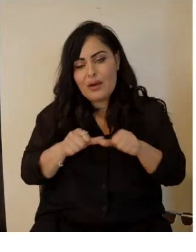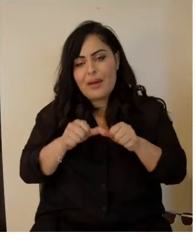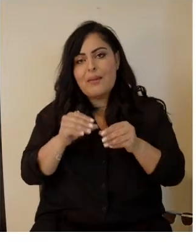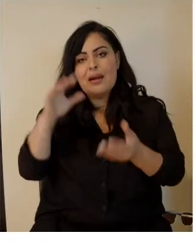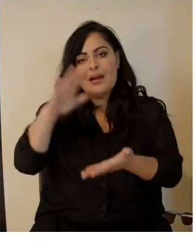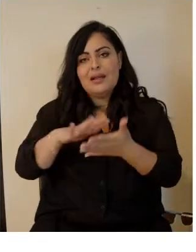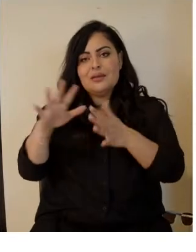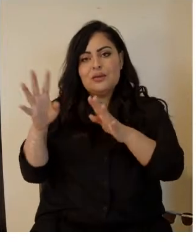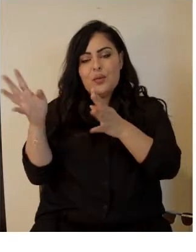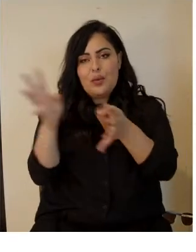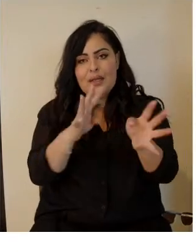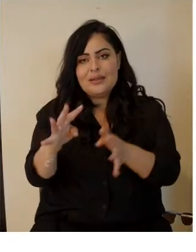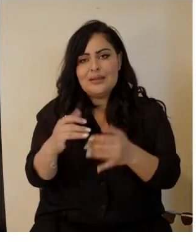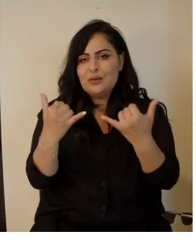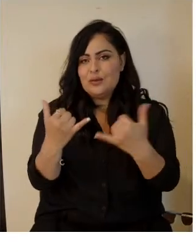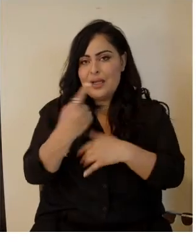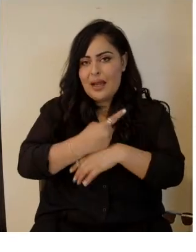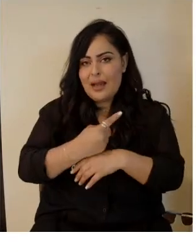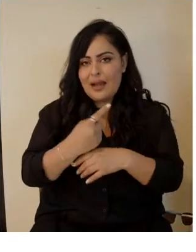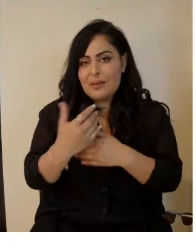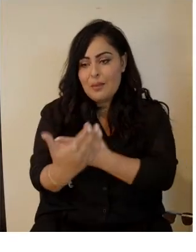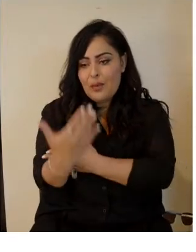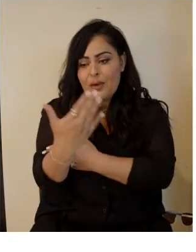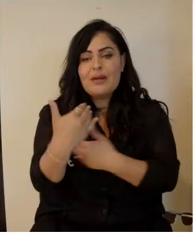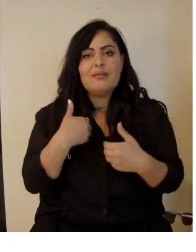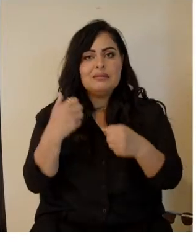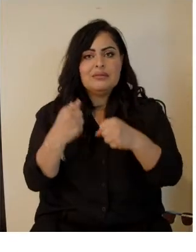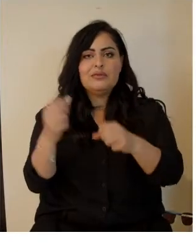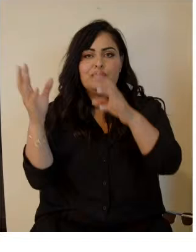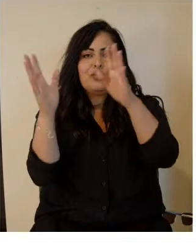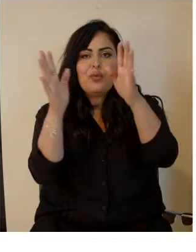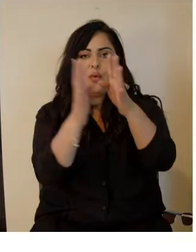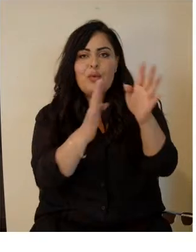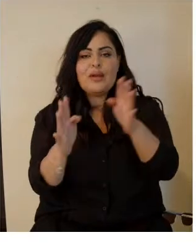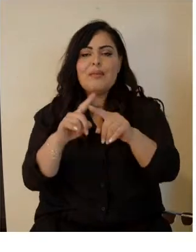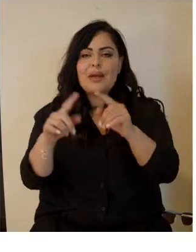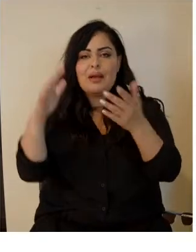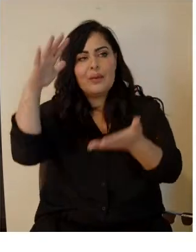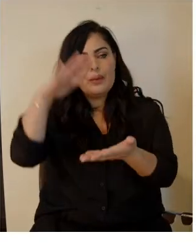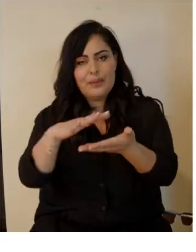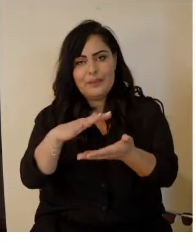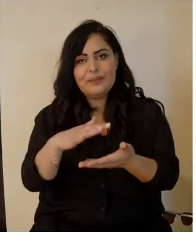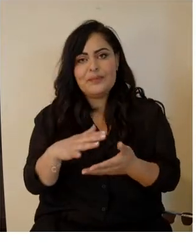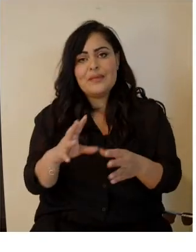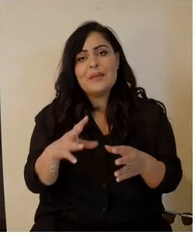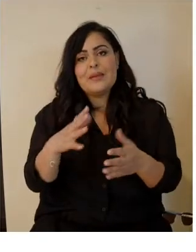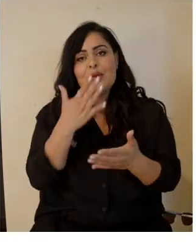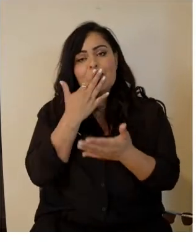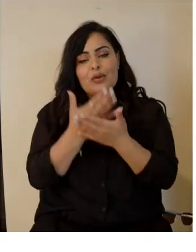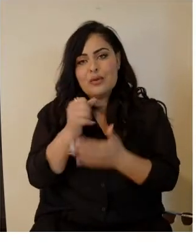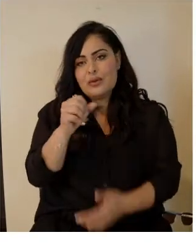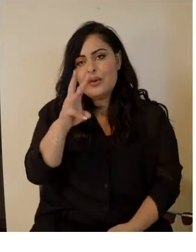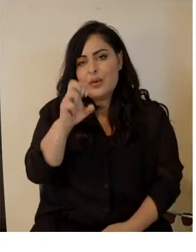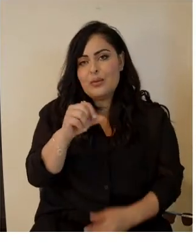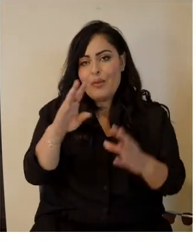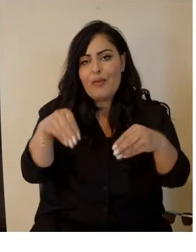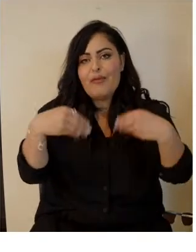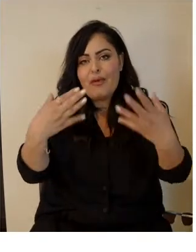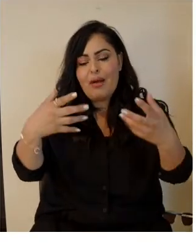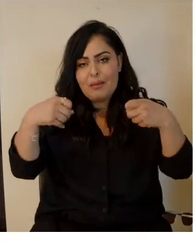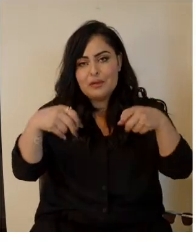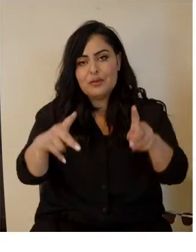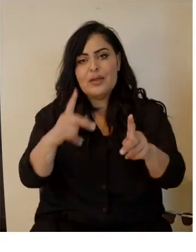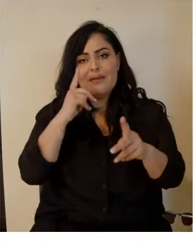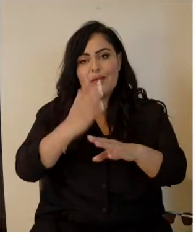this morning, and even that is back down now as well. So that's good news. It's provided lots of opportunity